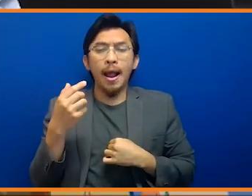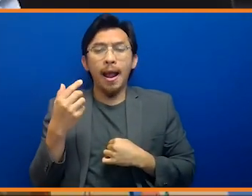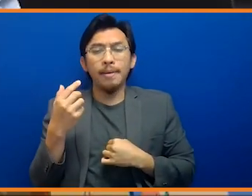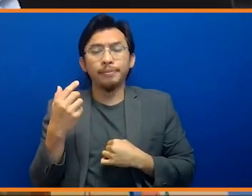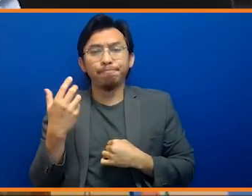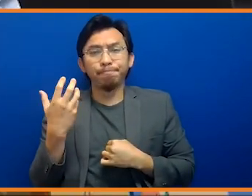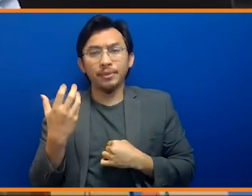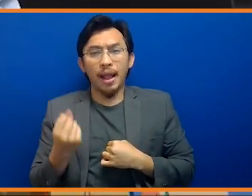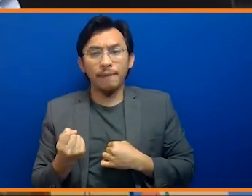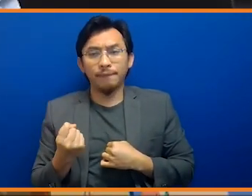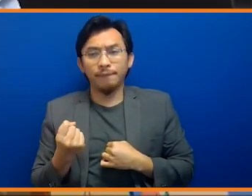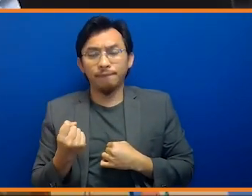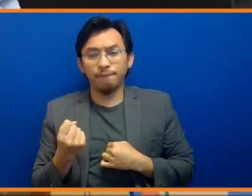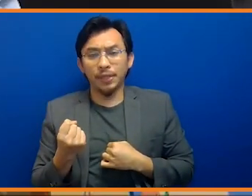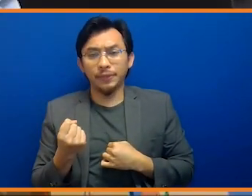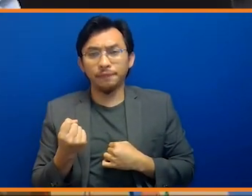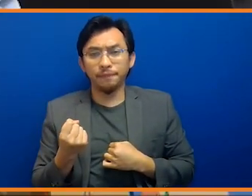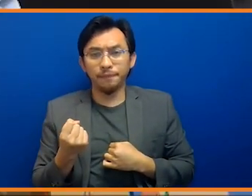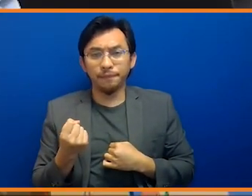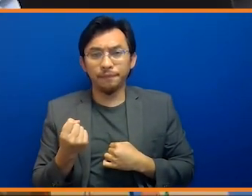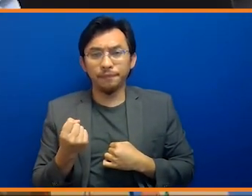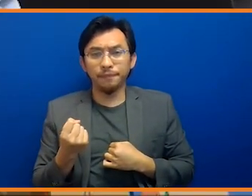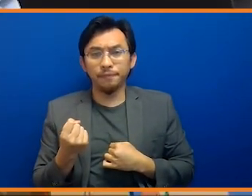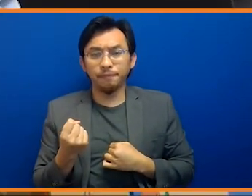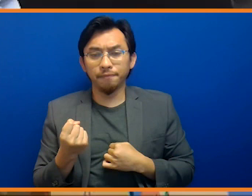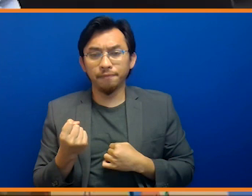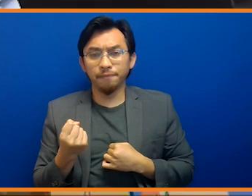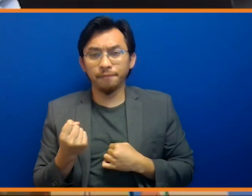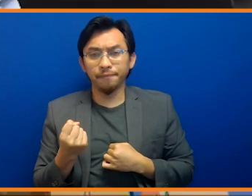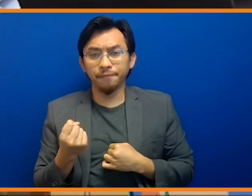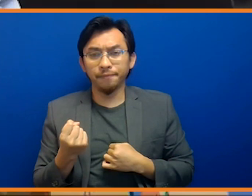we have also the